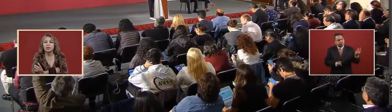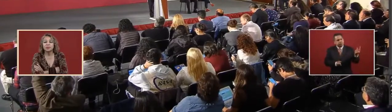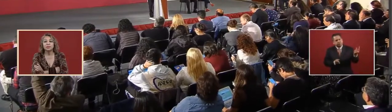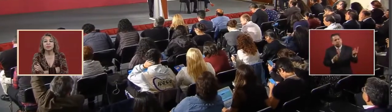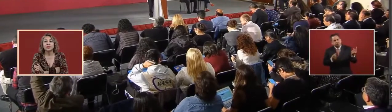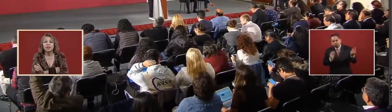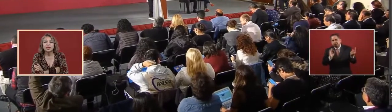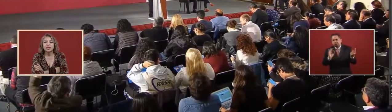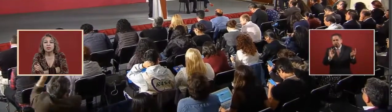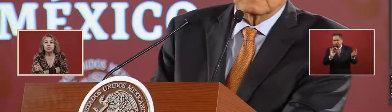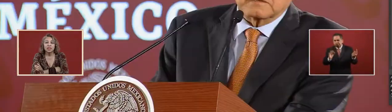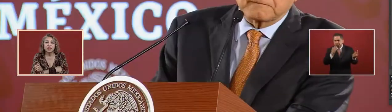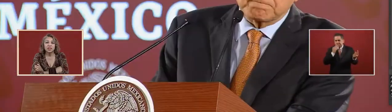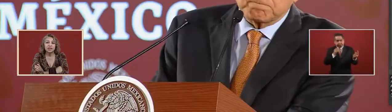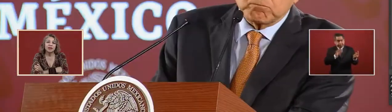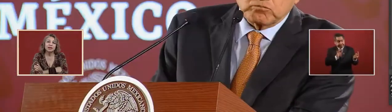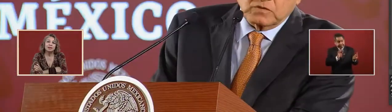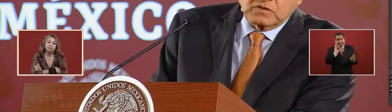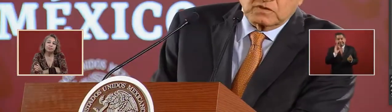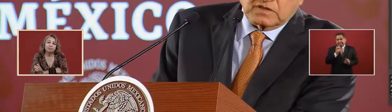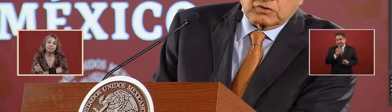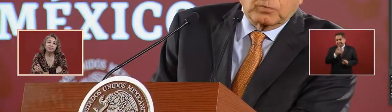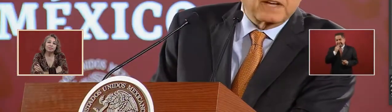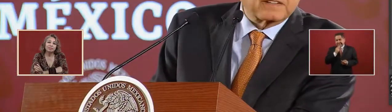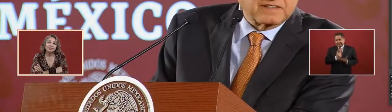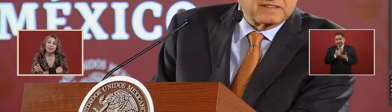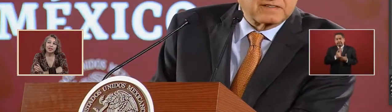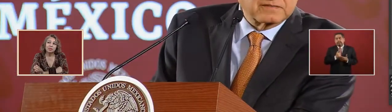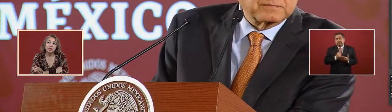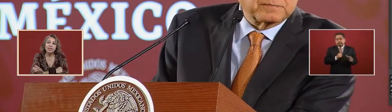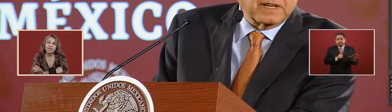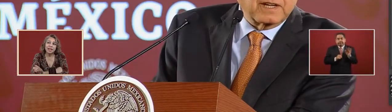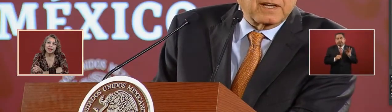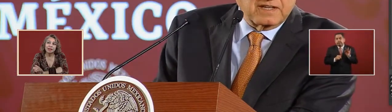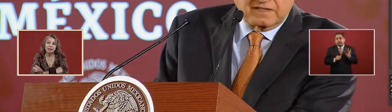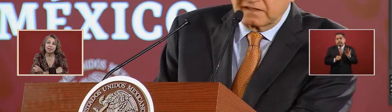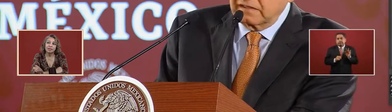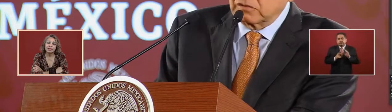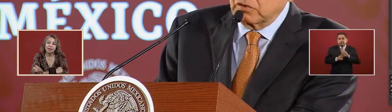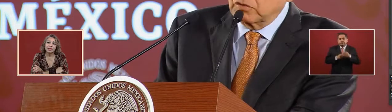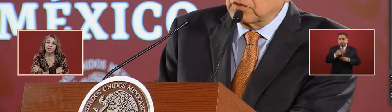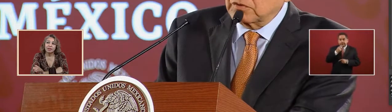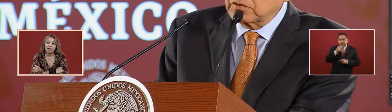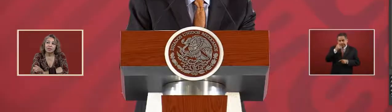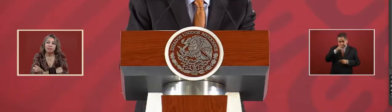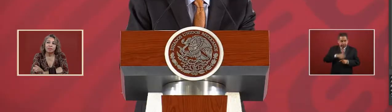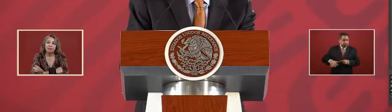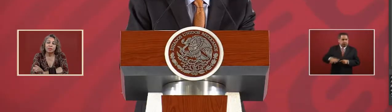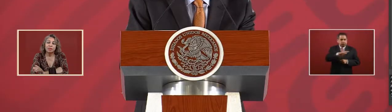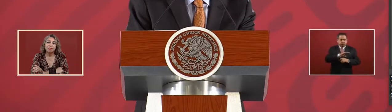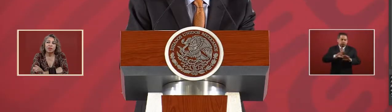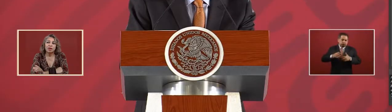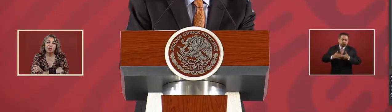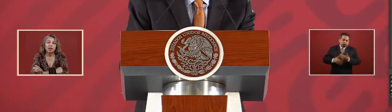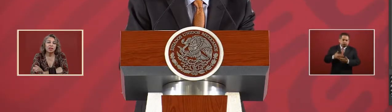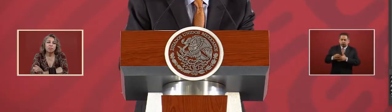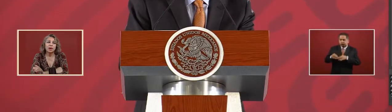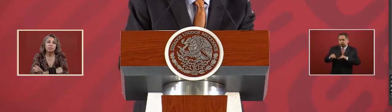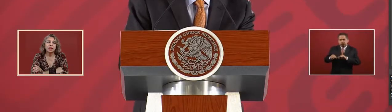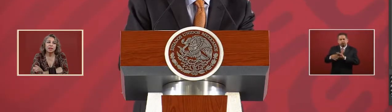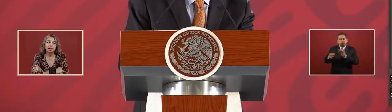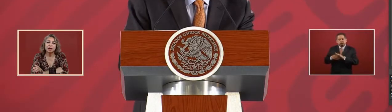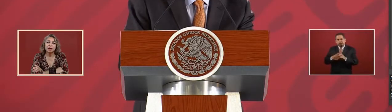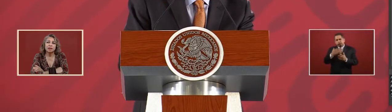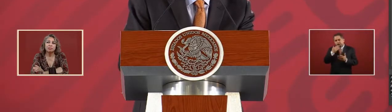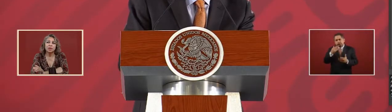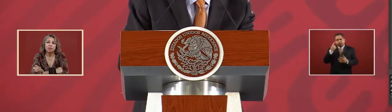example, we should retomar, retake todo nuestro quehacer for público, all our